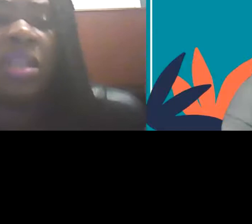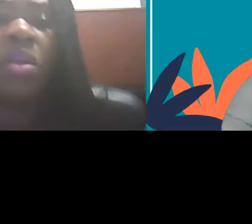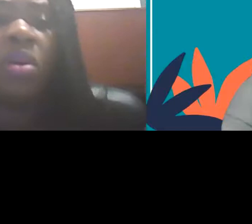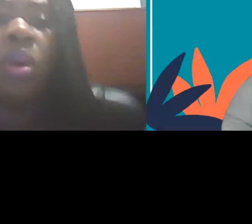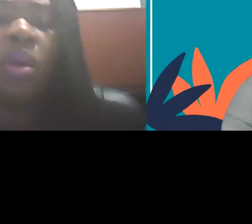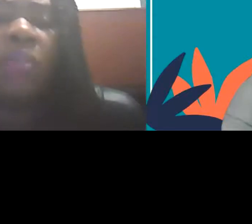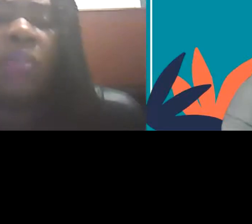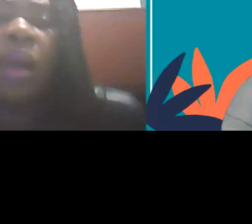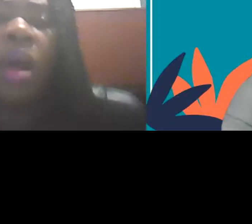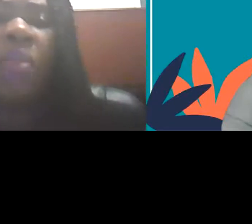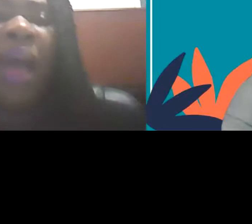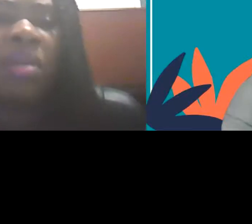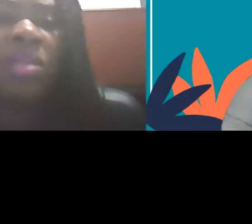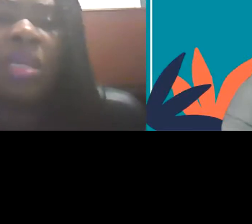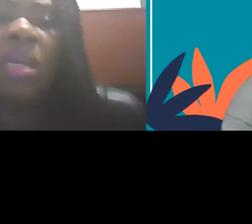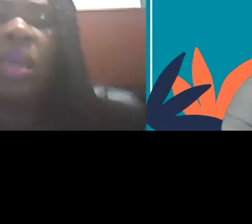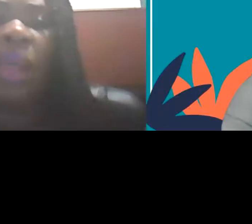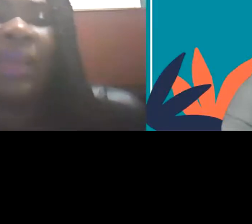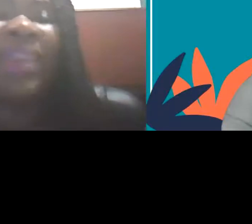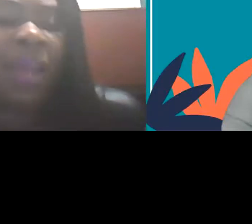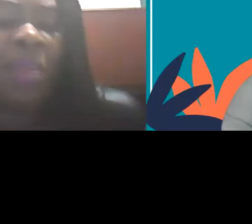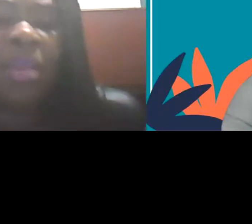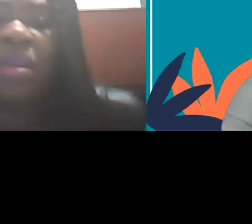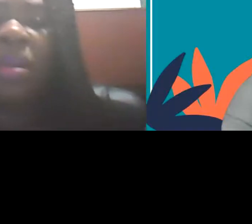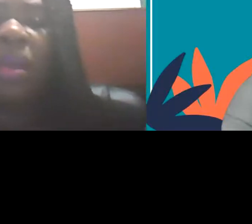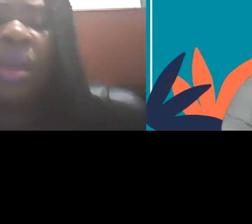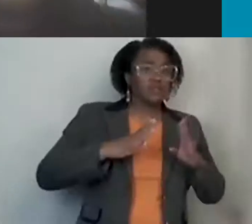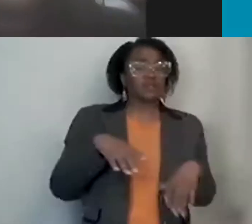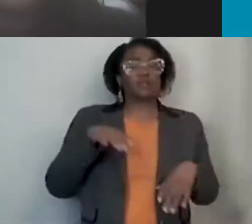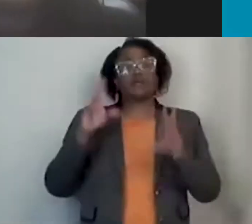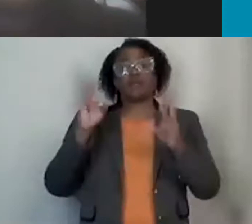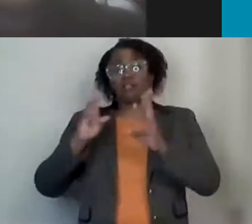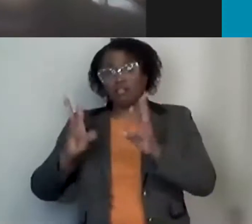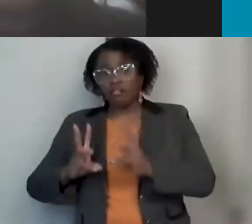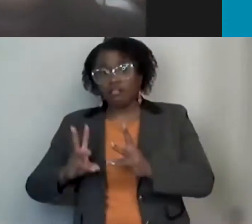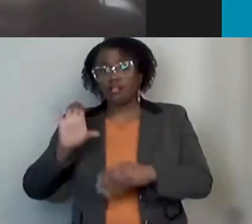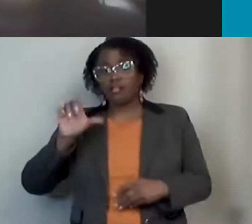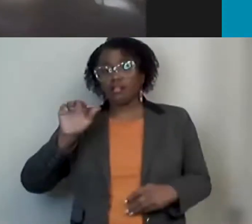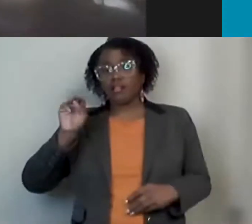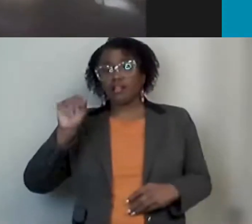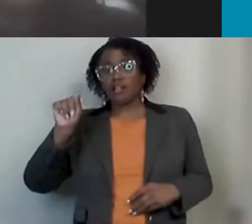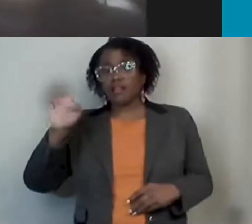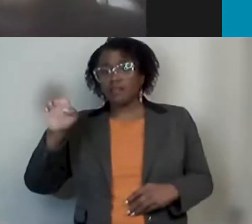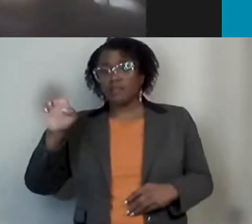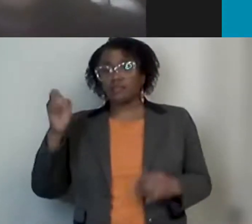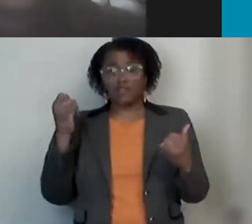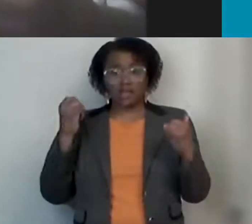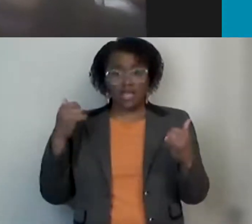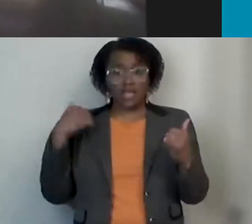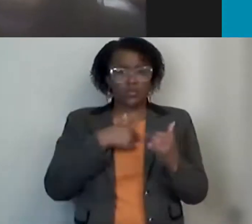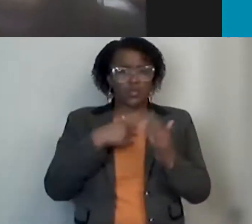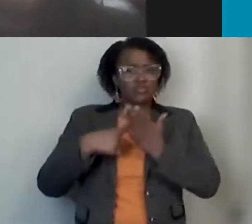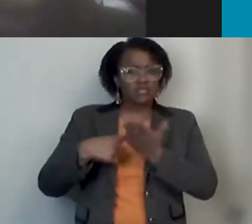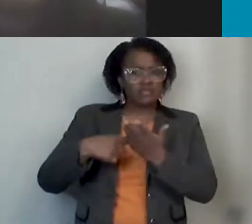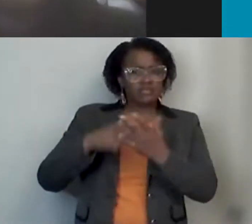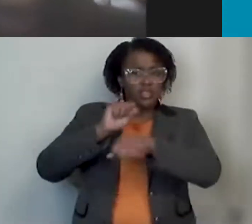us in the local work, housing and climate. And I'm going to actually take them one by one in terms of the work that we're doing on the ground